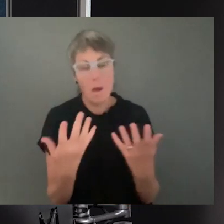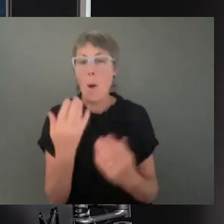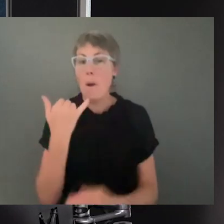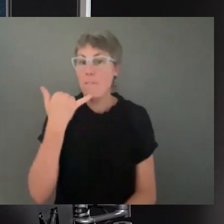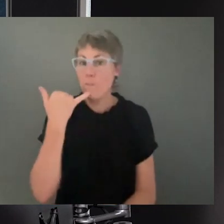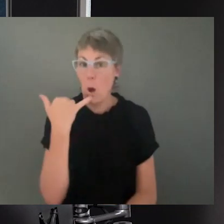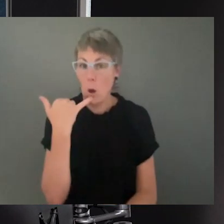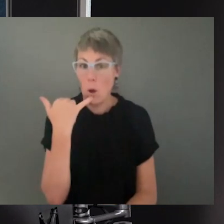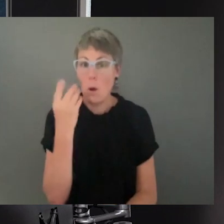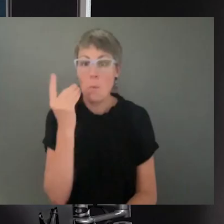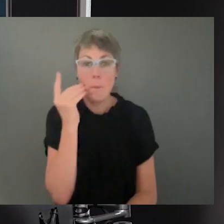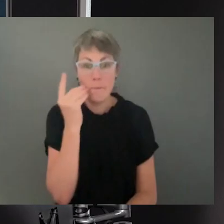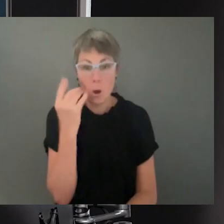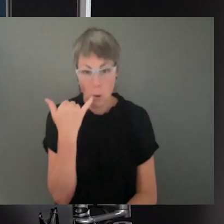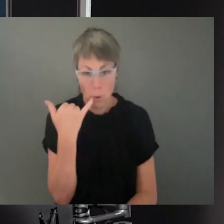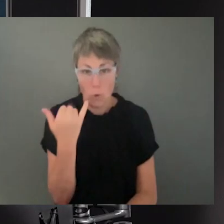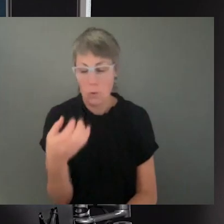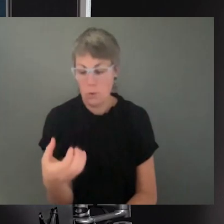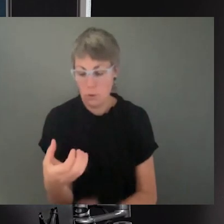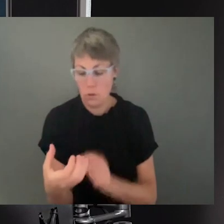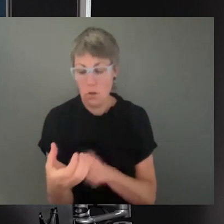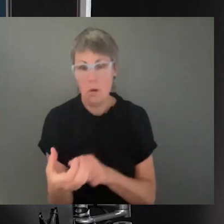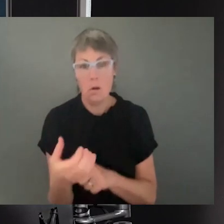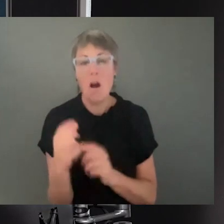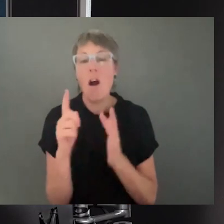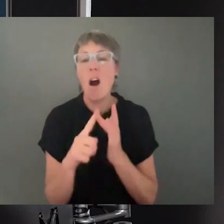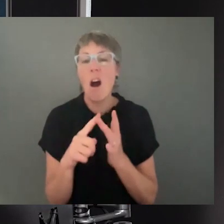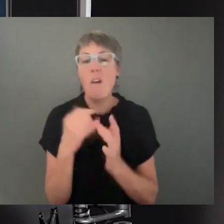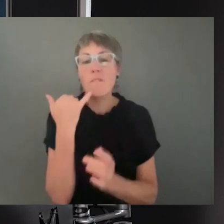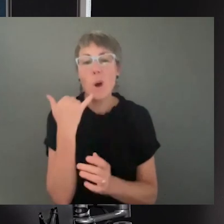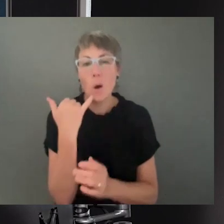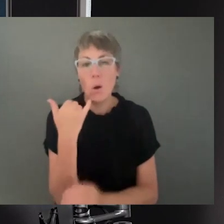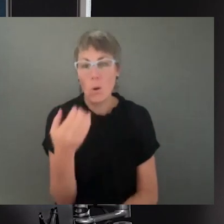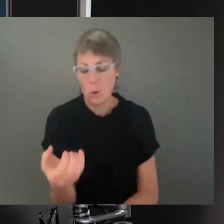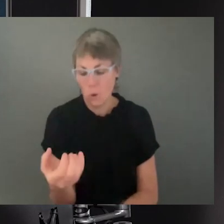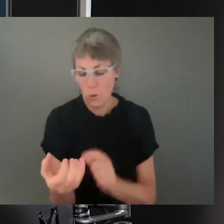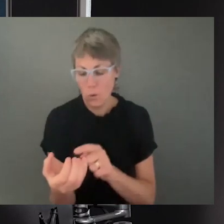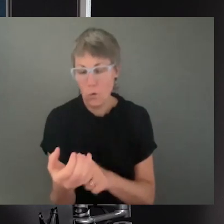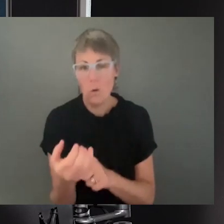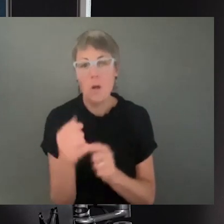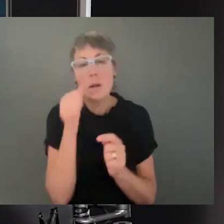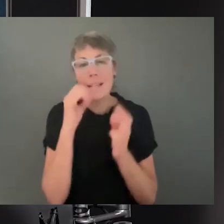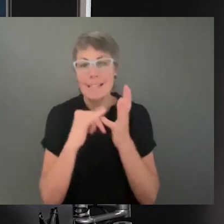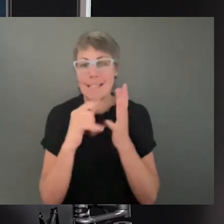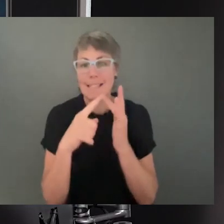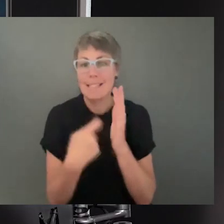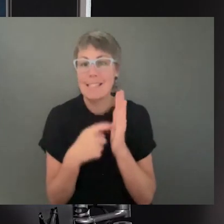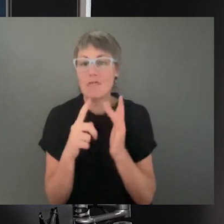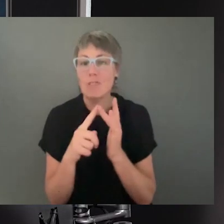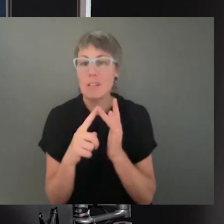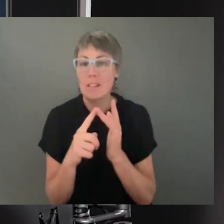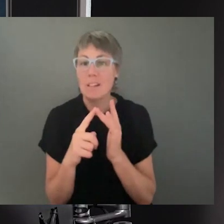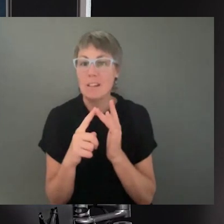use a mobile phone, and a lot of those phones are iPhones, and iPhones have a feature on it called Siri, and Siri